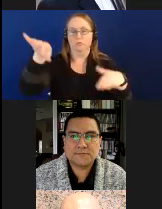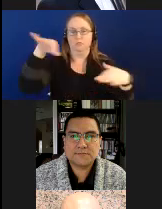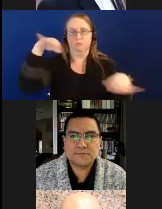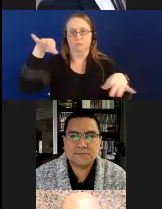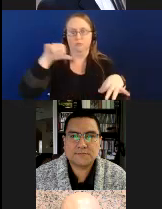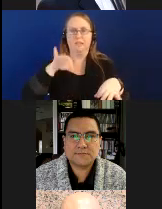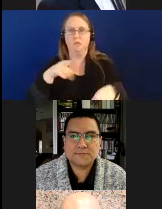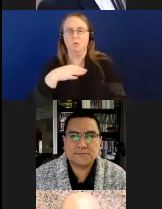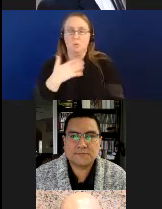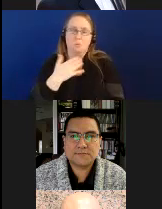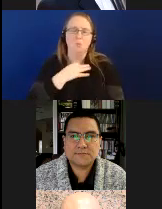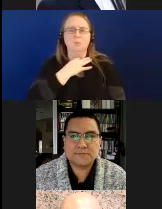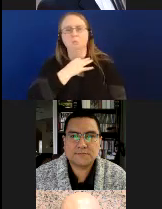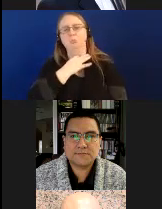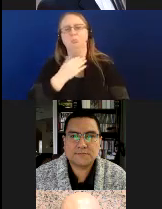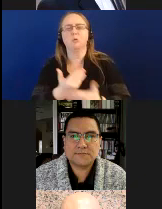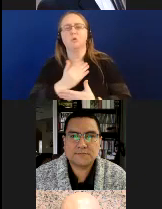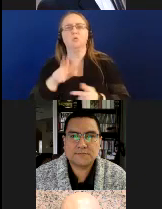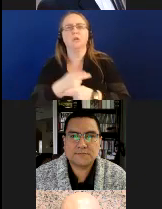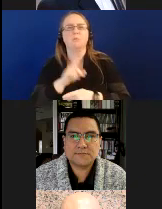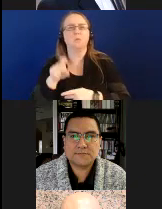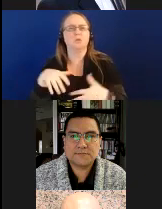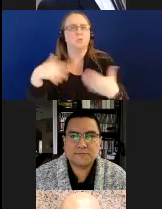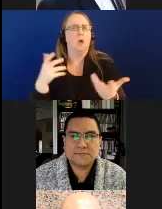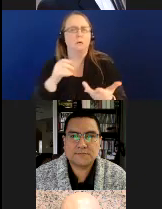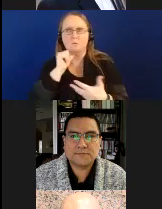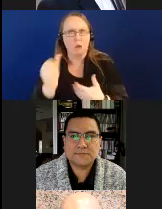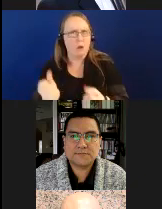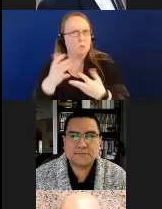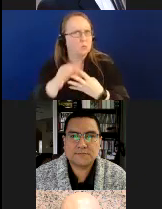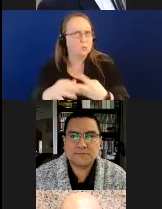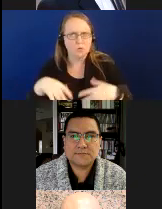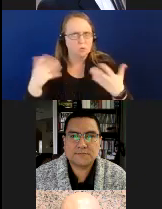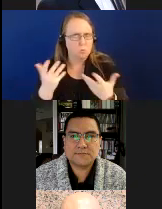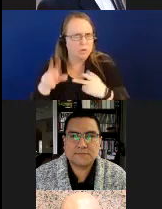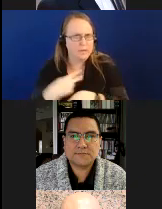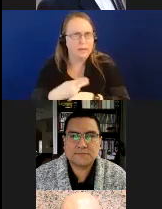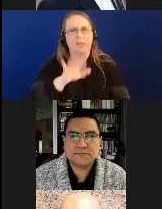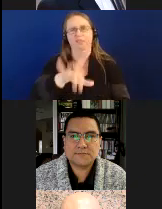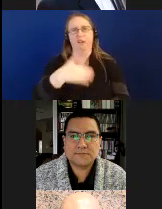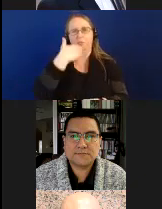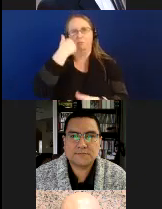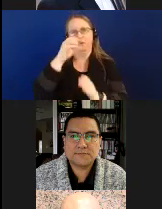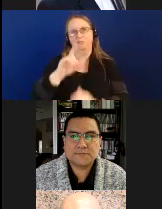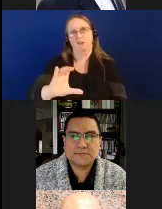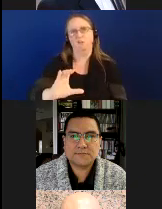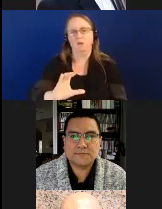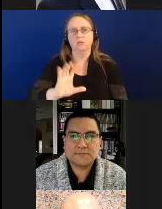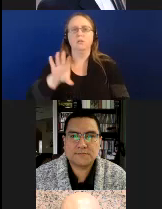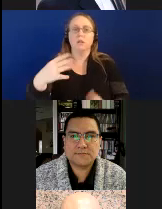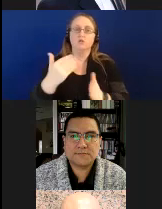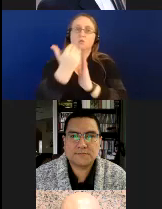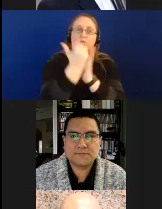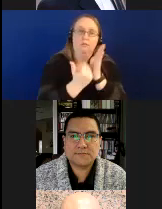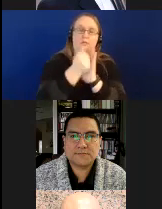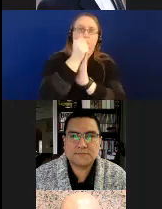are wondering, what are these new question types? If they're not multiple choice, what are they? This is the best document for that. It gives you an actual list of all